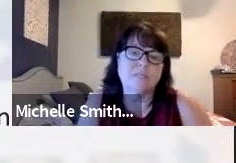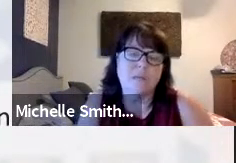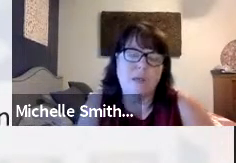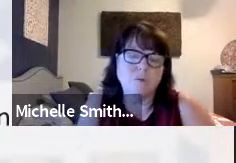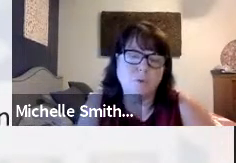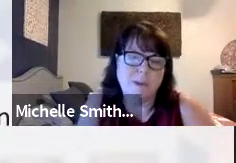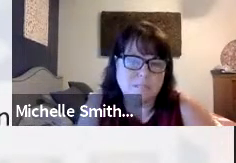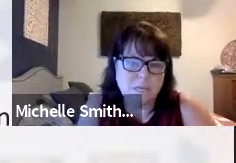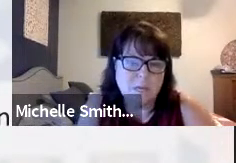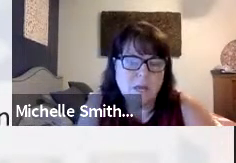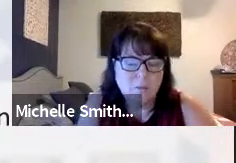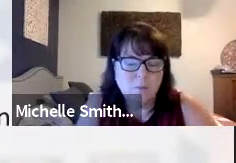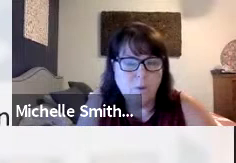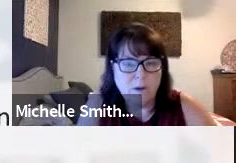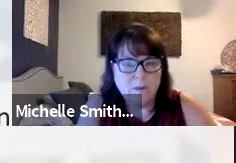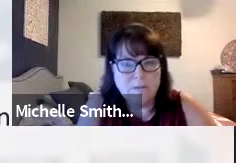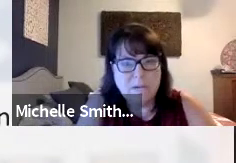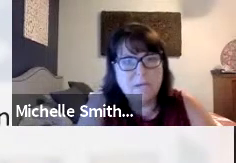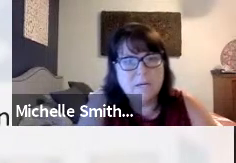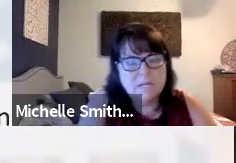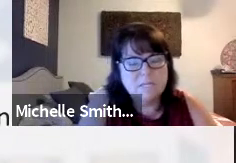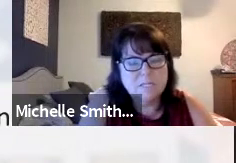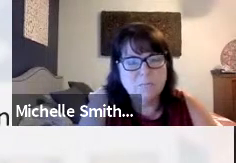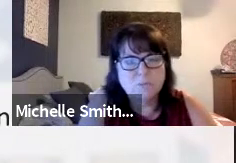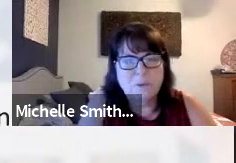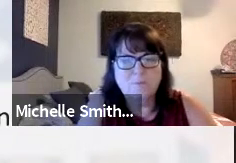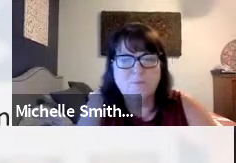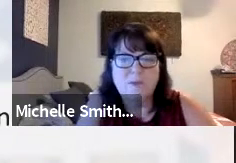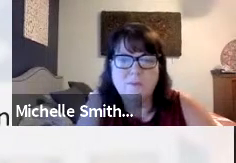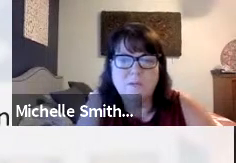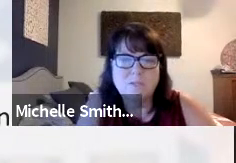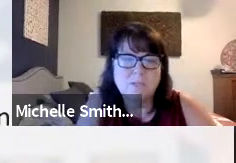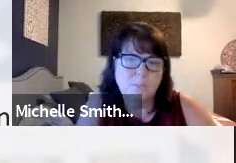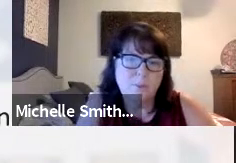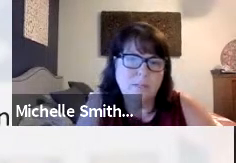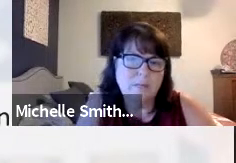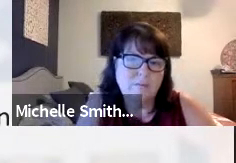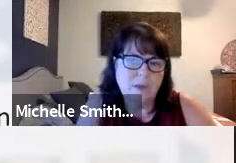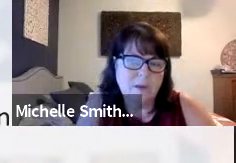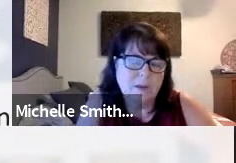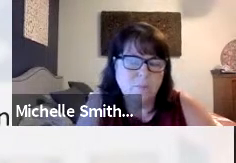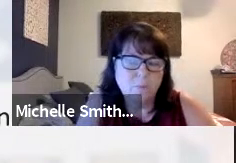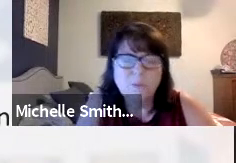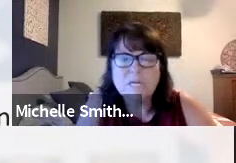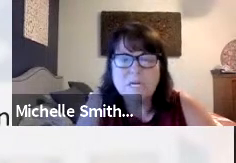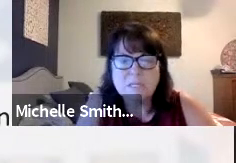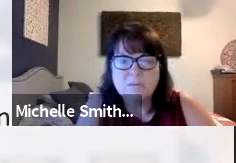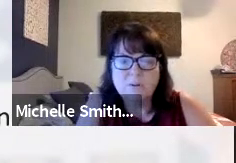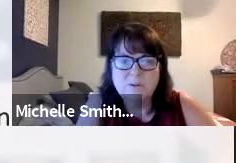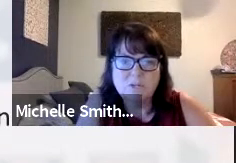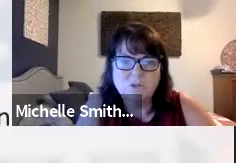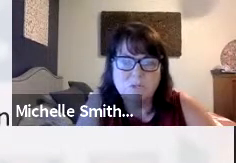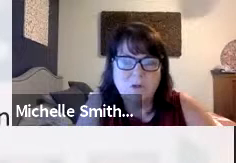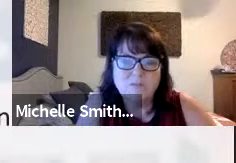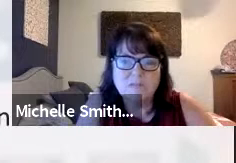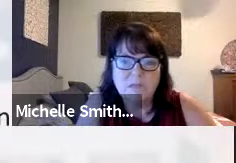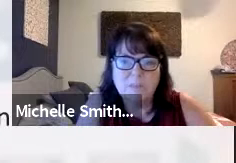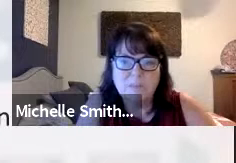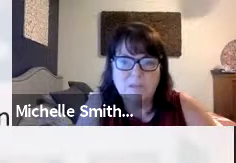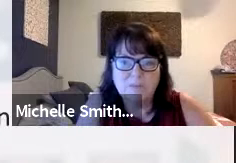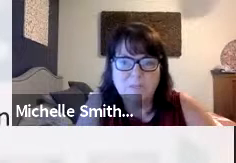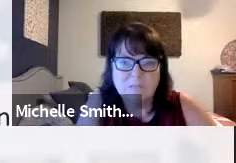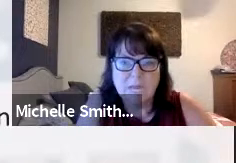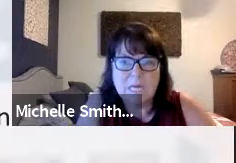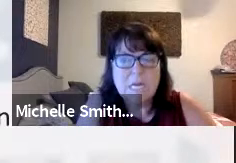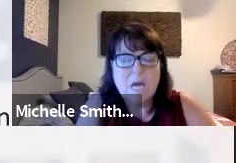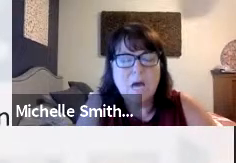that has done outdoor masking requirement and has had some pushback from families to the point that they've had little protests in front of their district office and that,